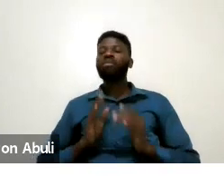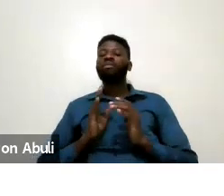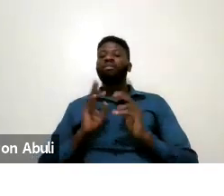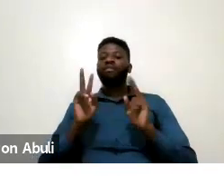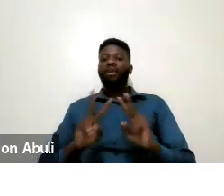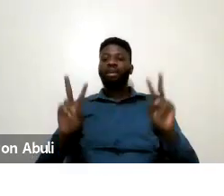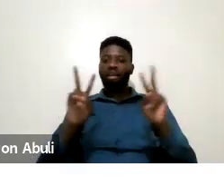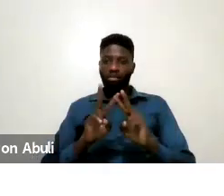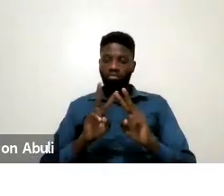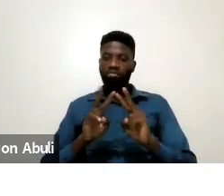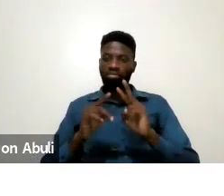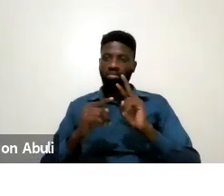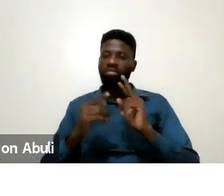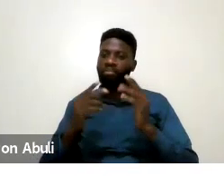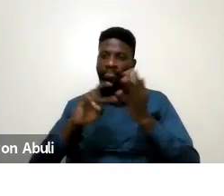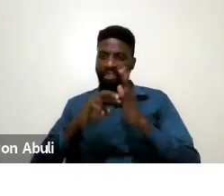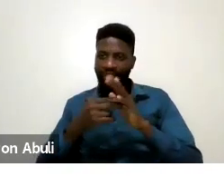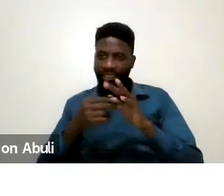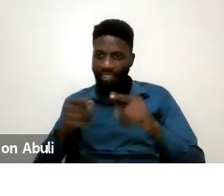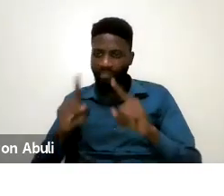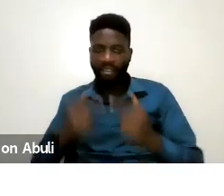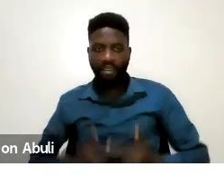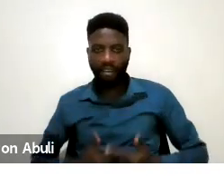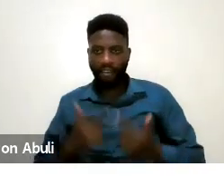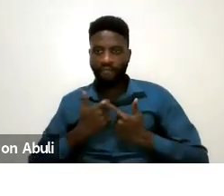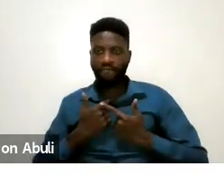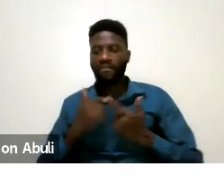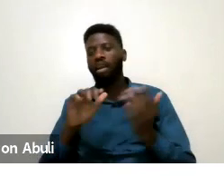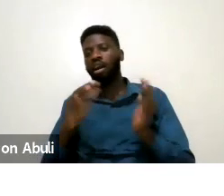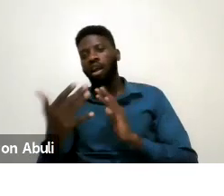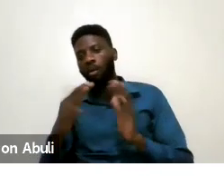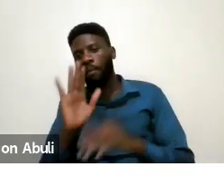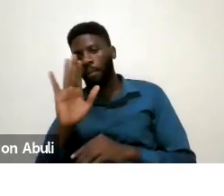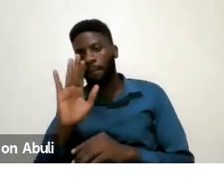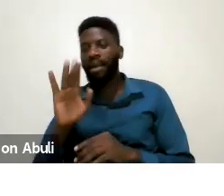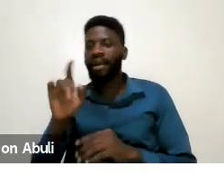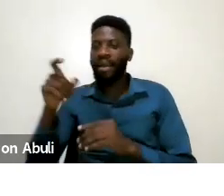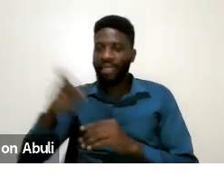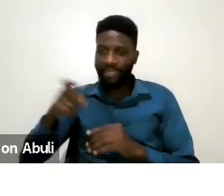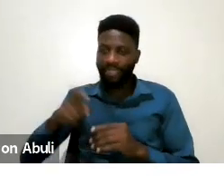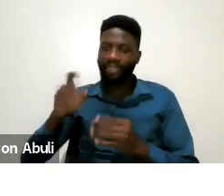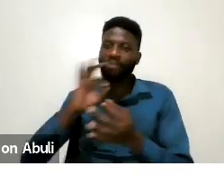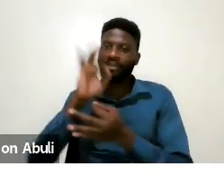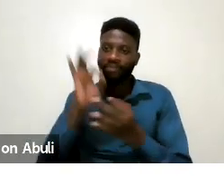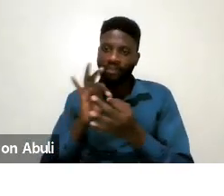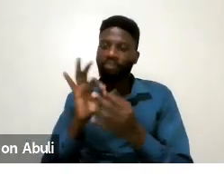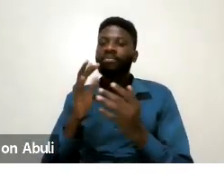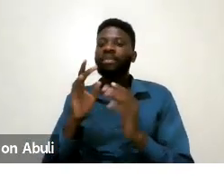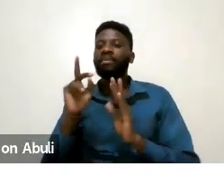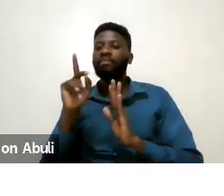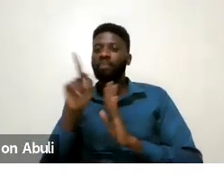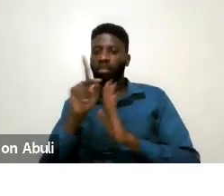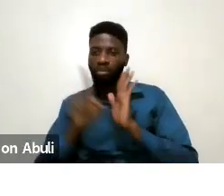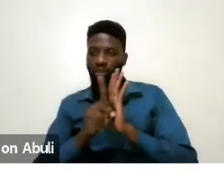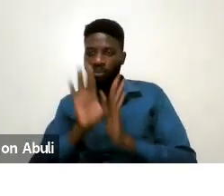individual values reflect how you show up in your life and your specific needs, the principles you live by, and what you consider